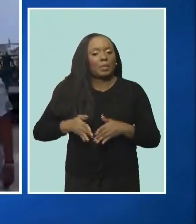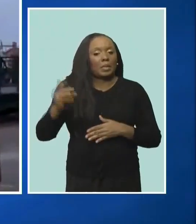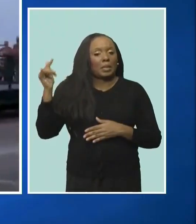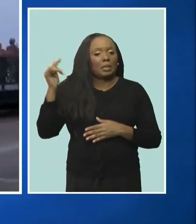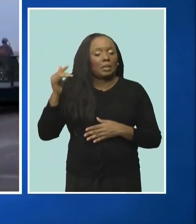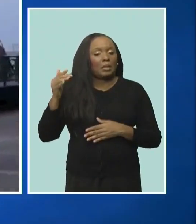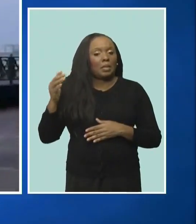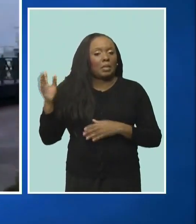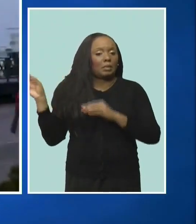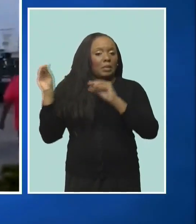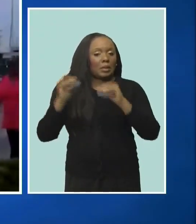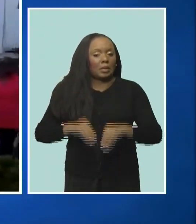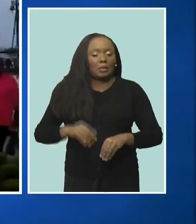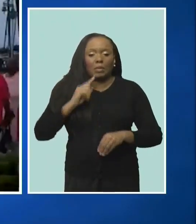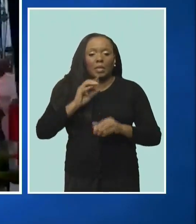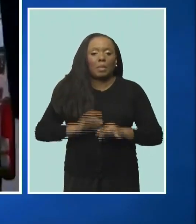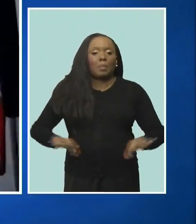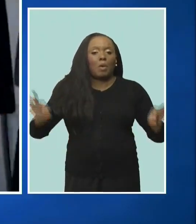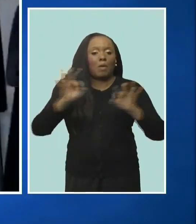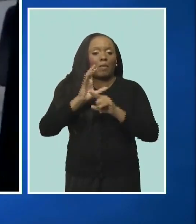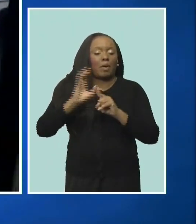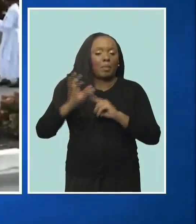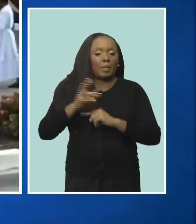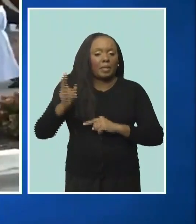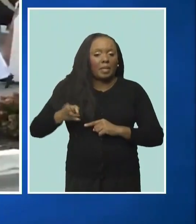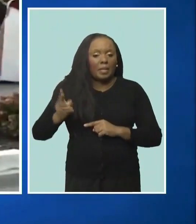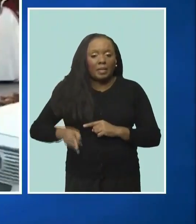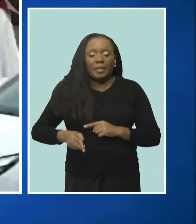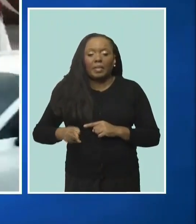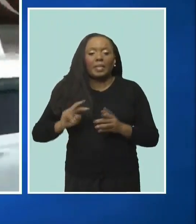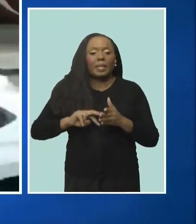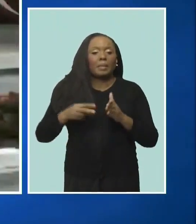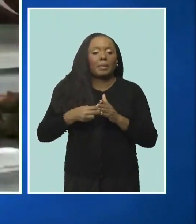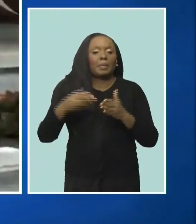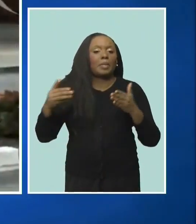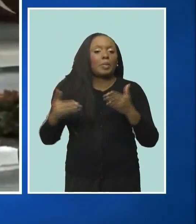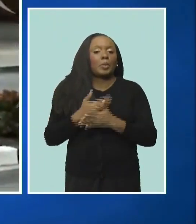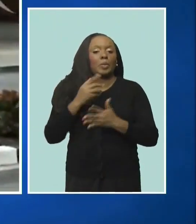significant period in Caribbean history, his presence signaled a new beginning.